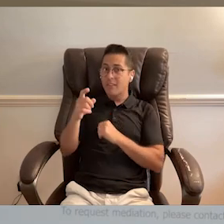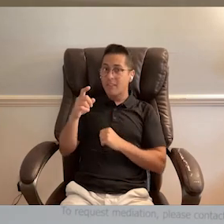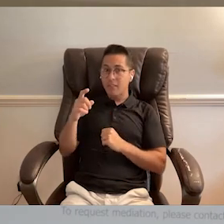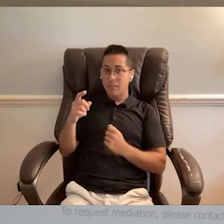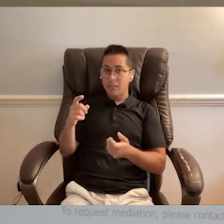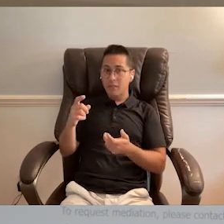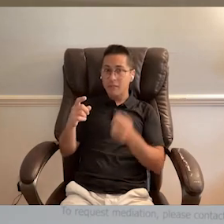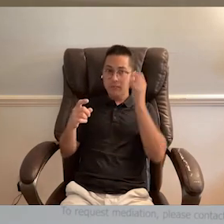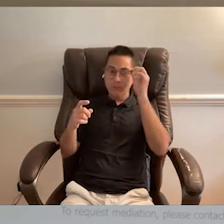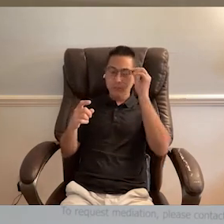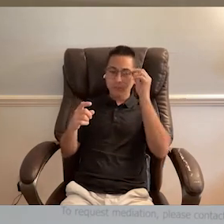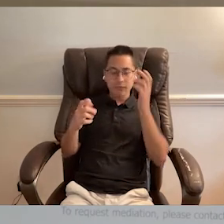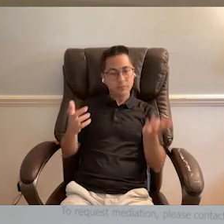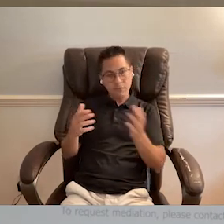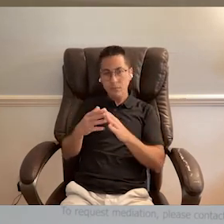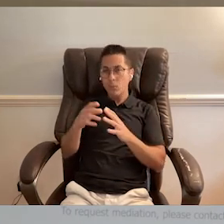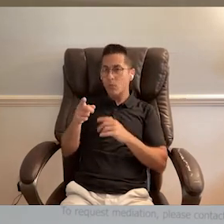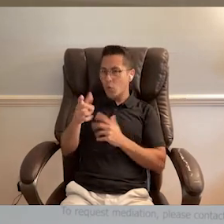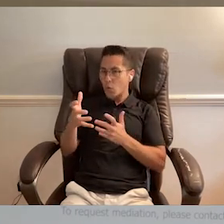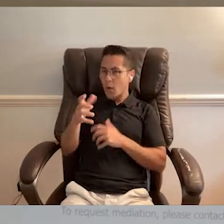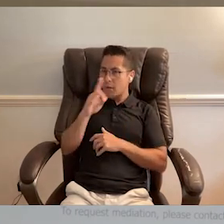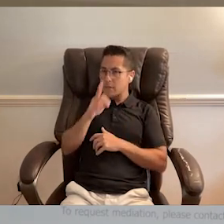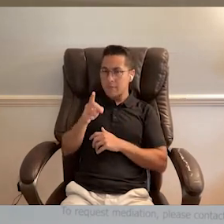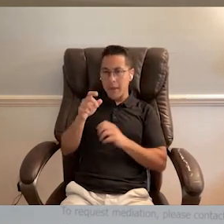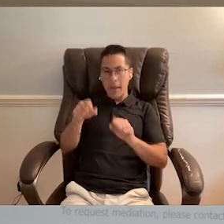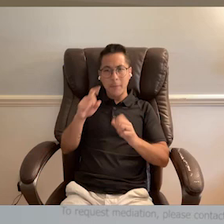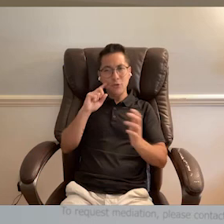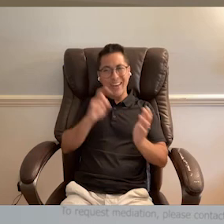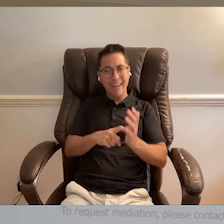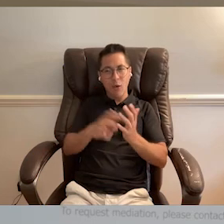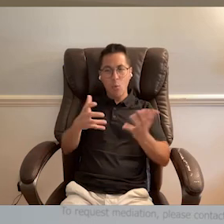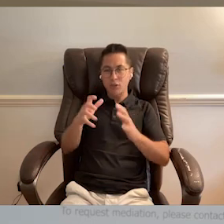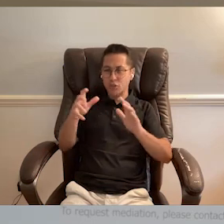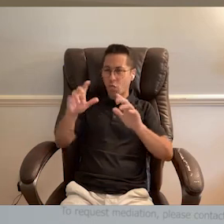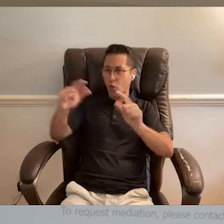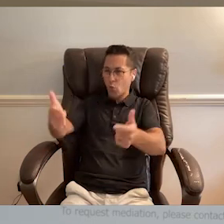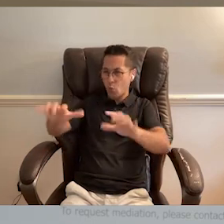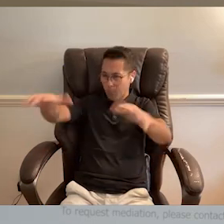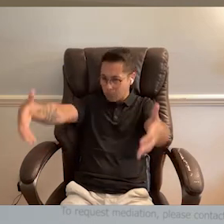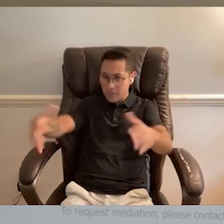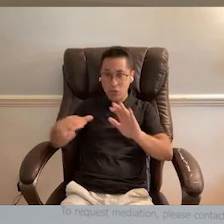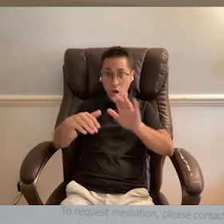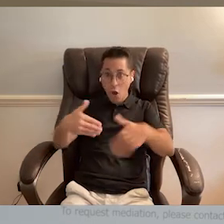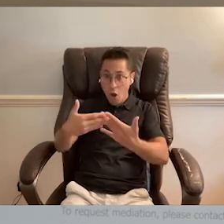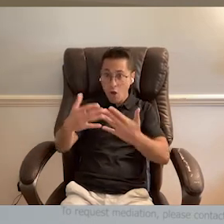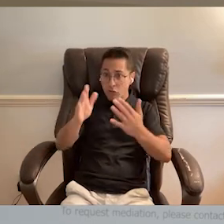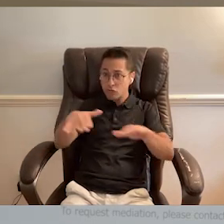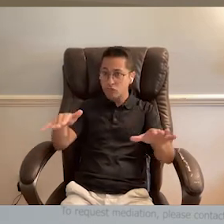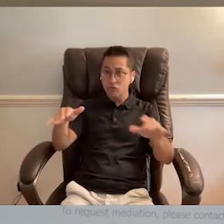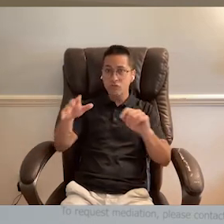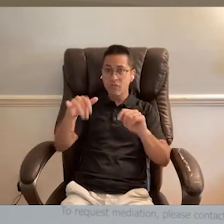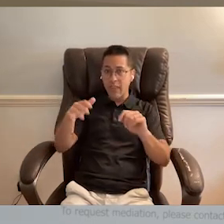so you want to be able to identify what the group is. You know, it's all children that are eventually found eligible